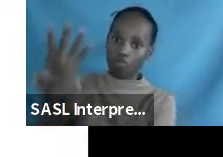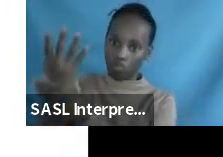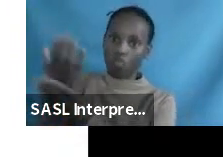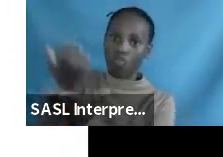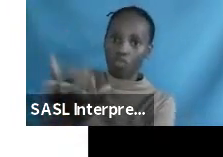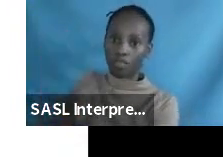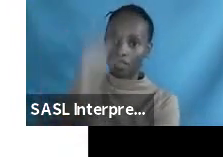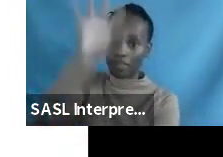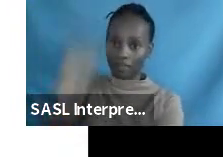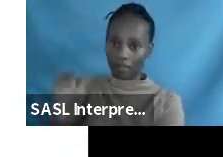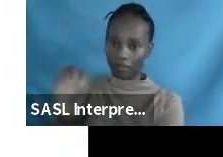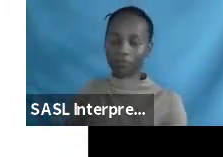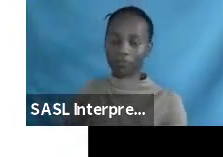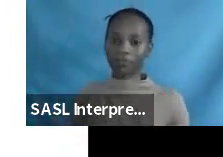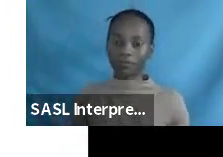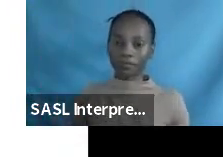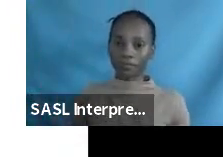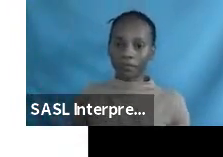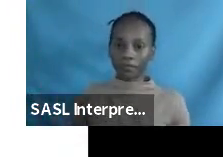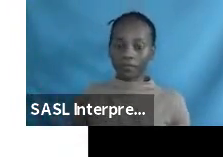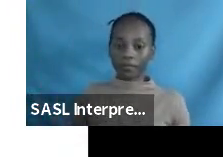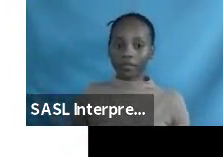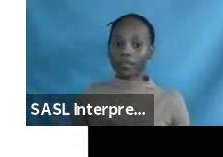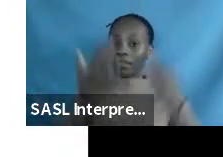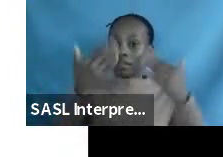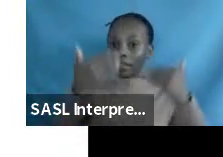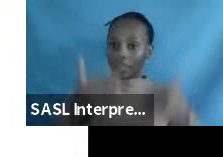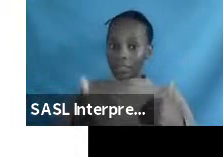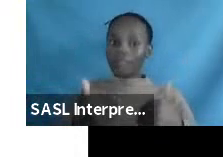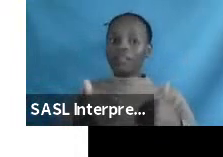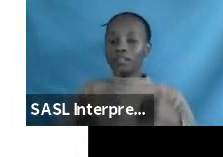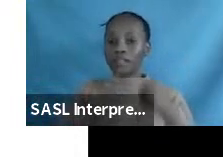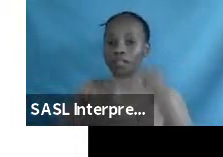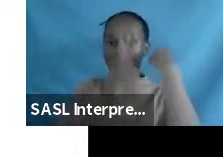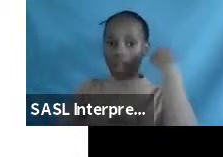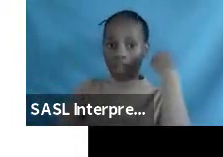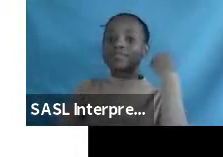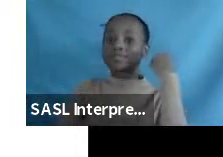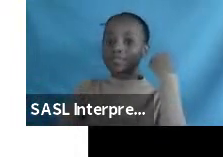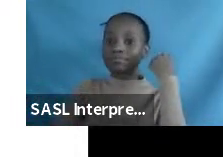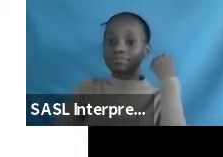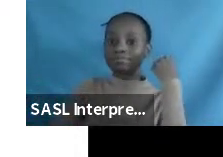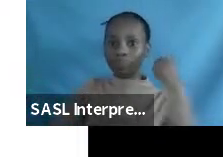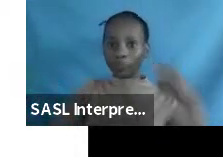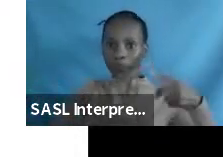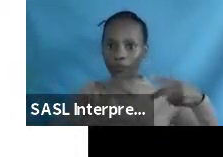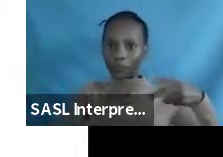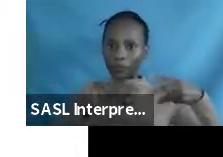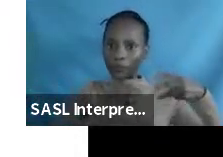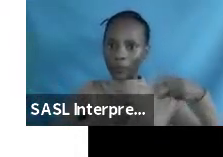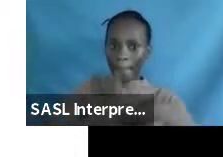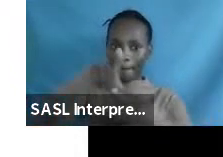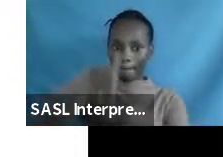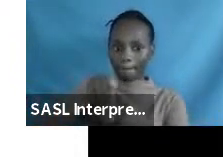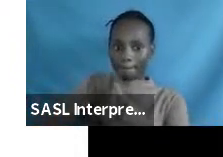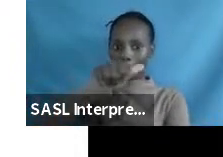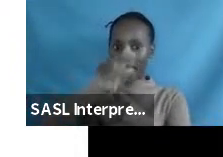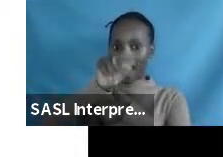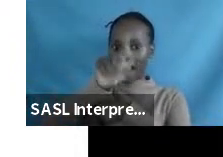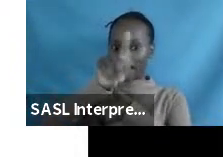we will go to the penalties that are associated with the contraventions that we find in the